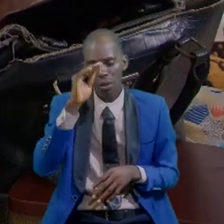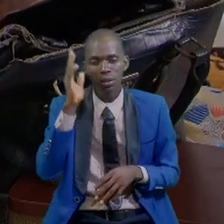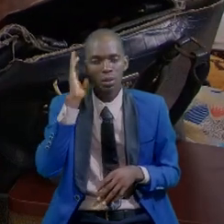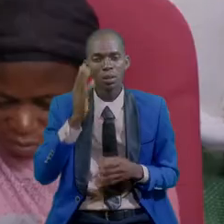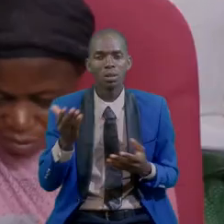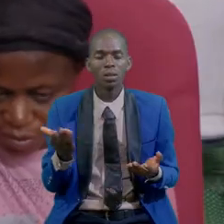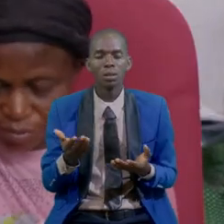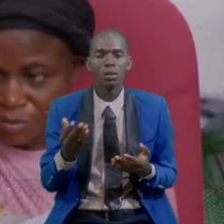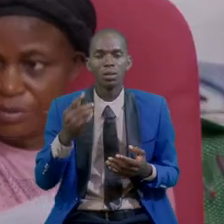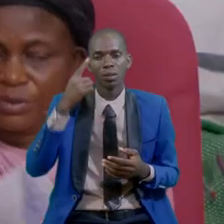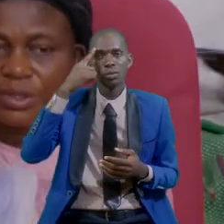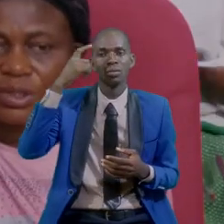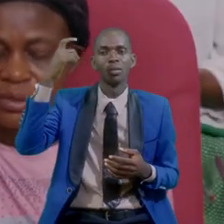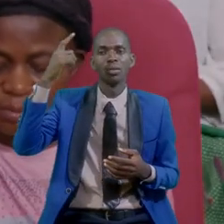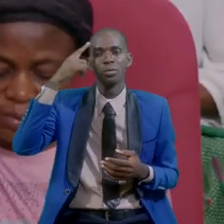those words.